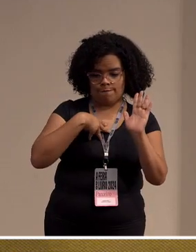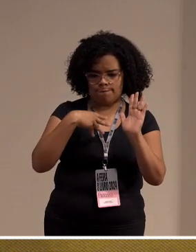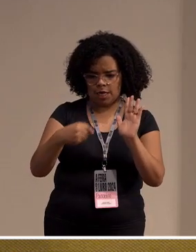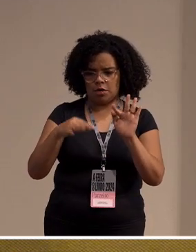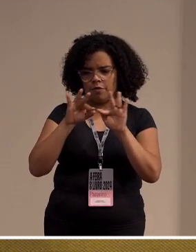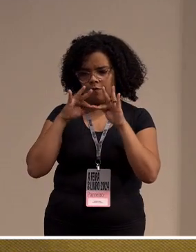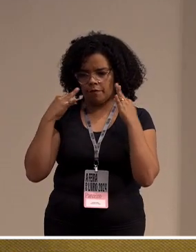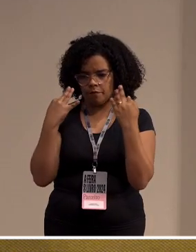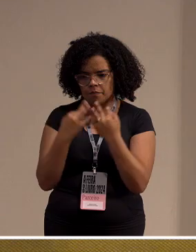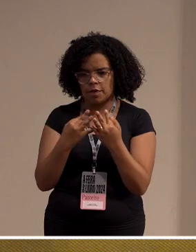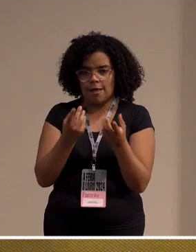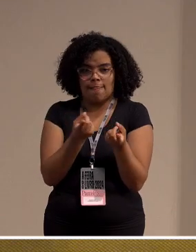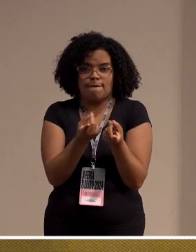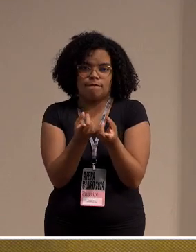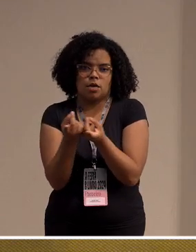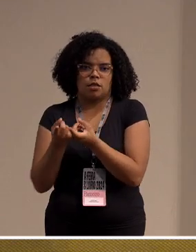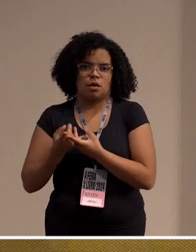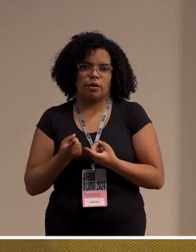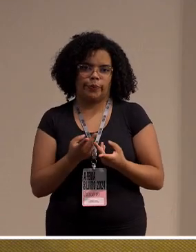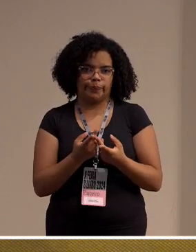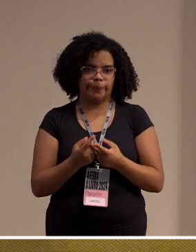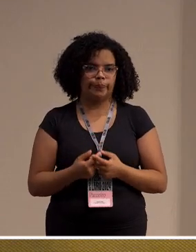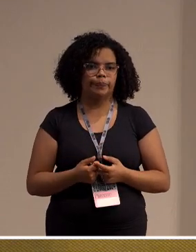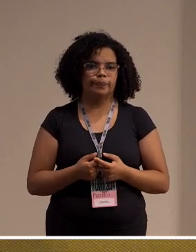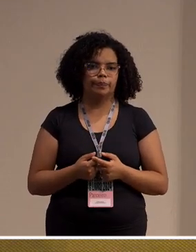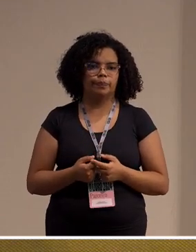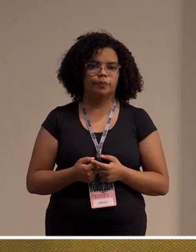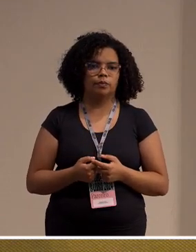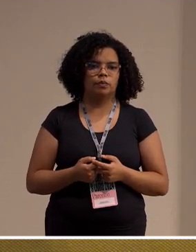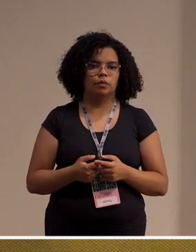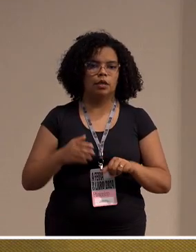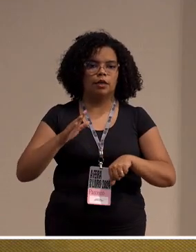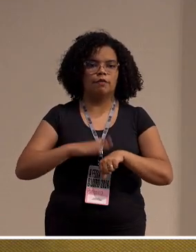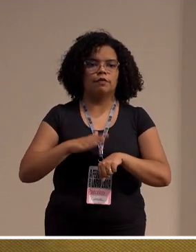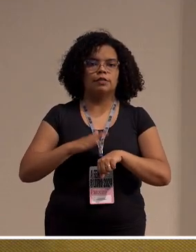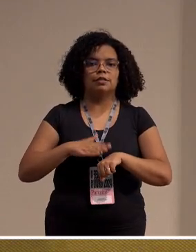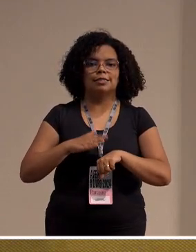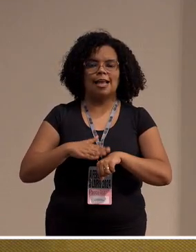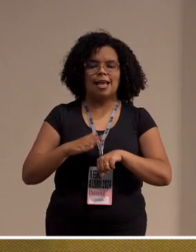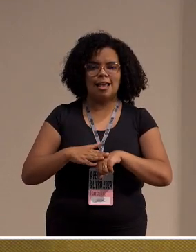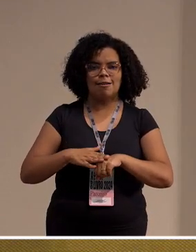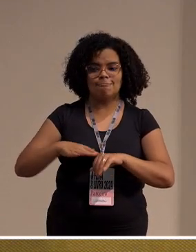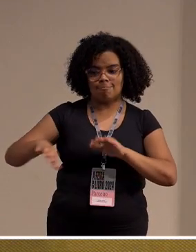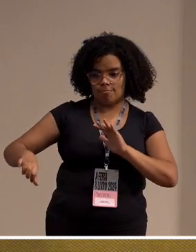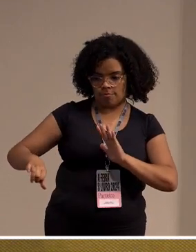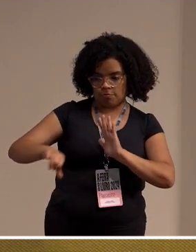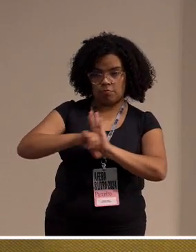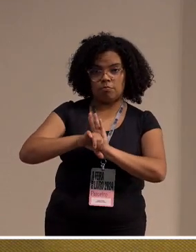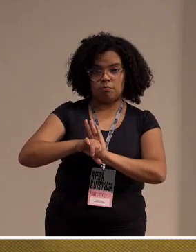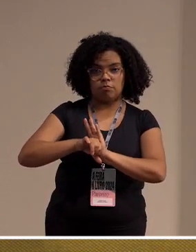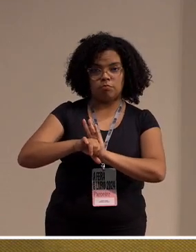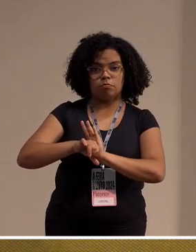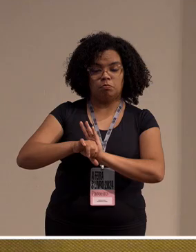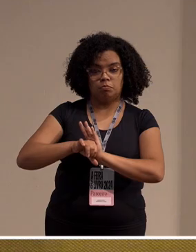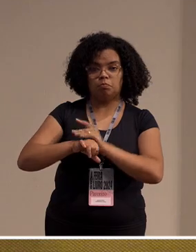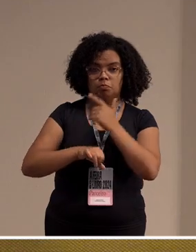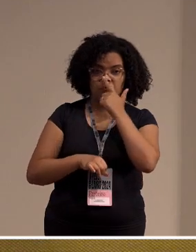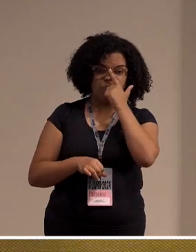They committed systematic and repeated atrocities and brutalities, which cannot